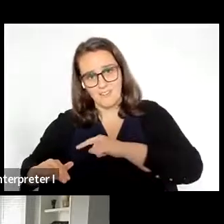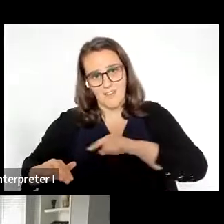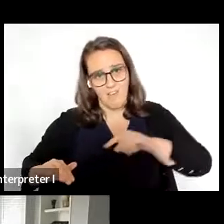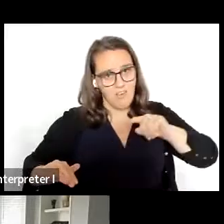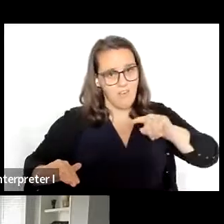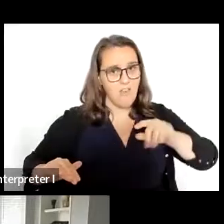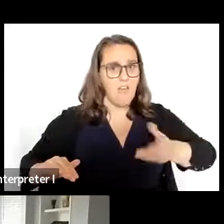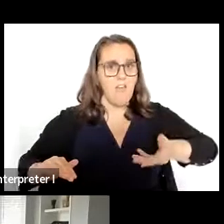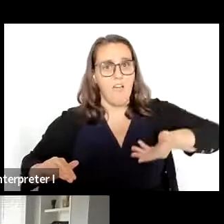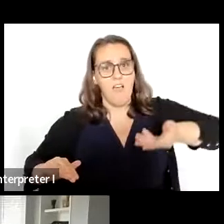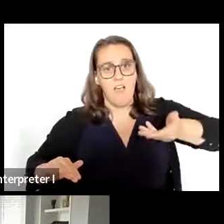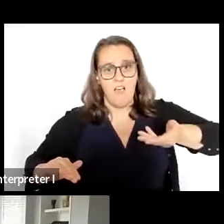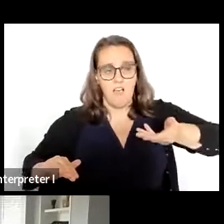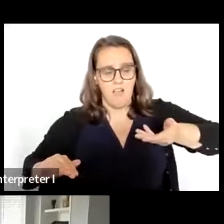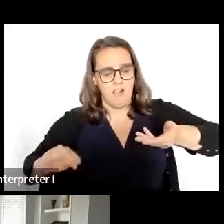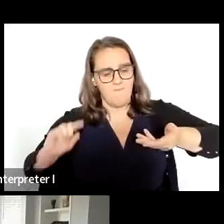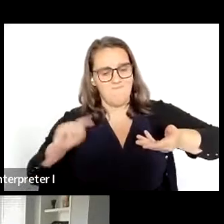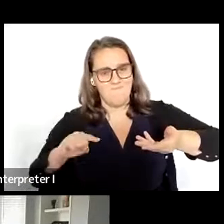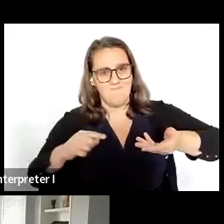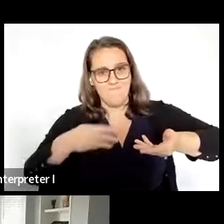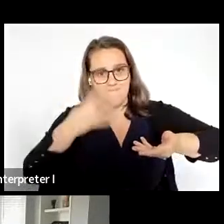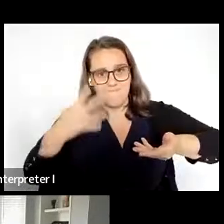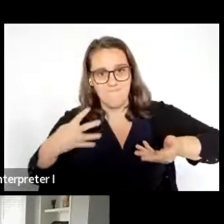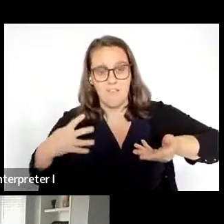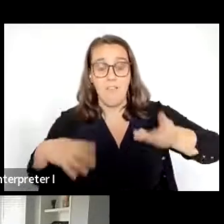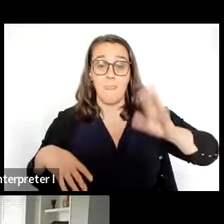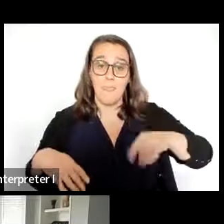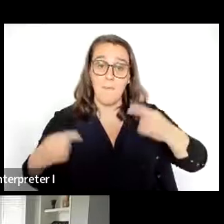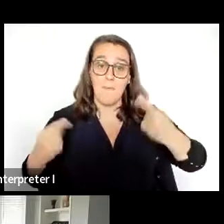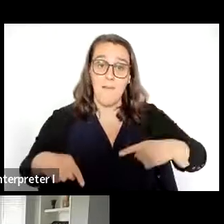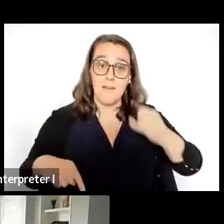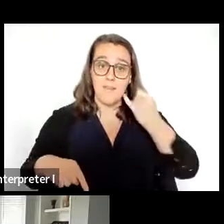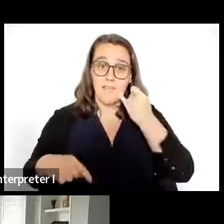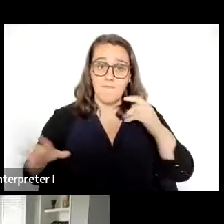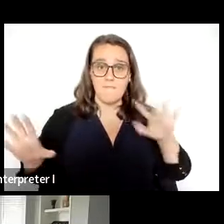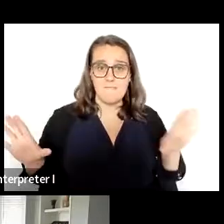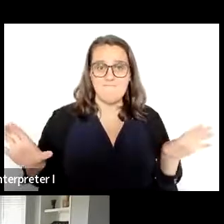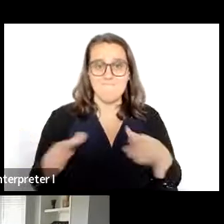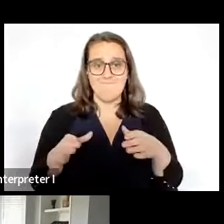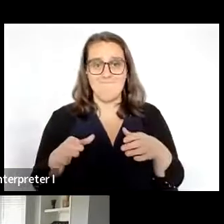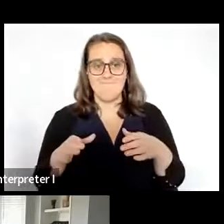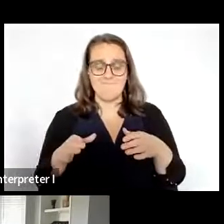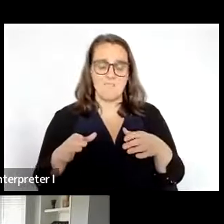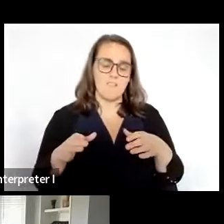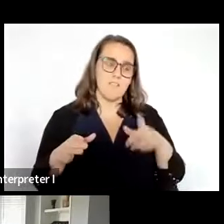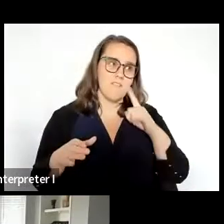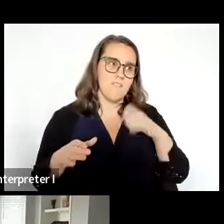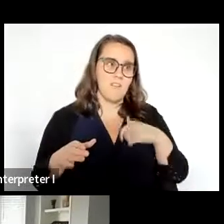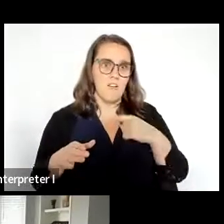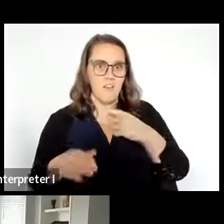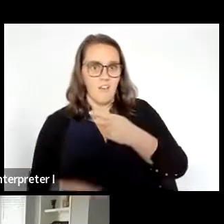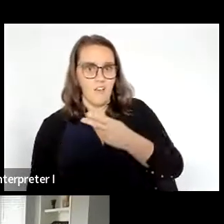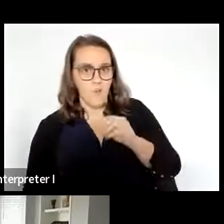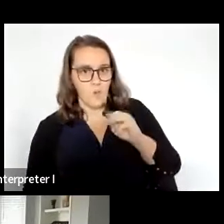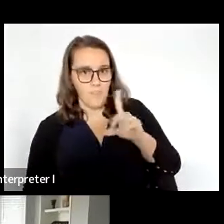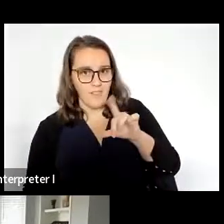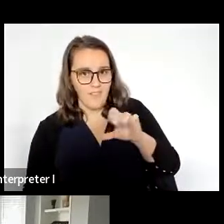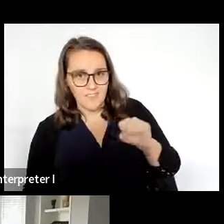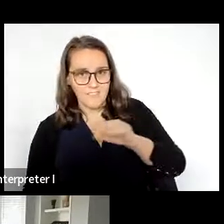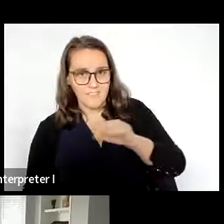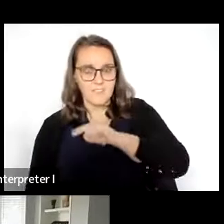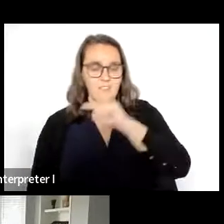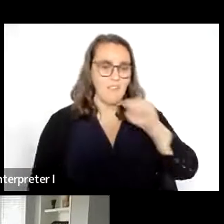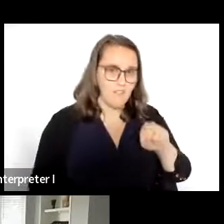that's what we would be doing if we merge the migrants into our homeless program. And